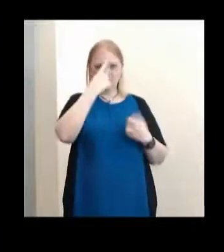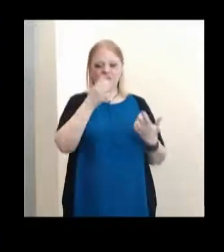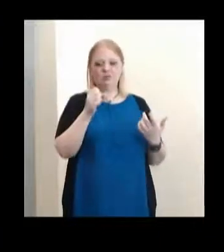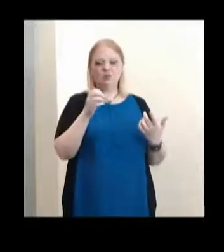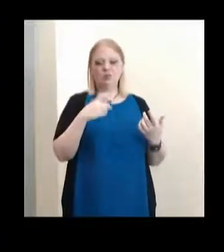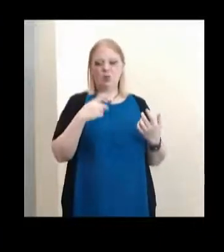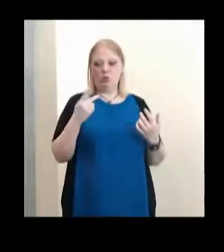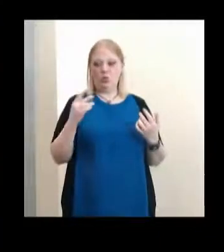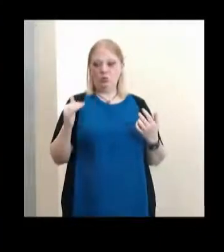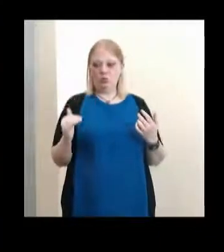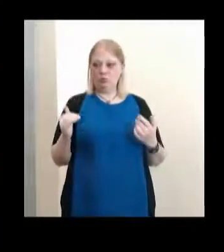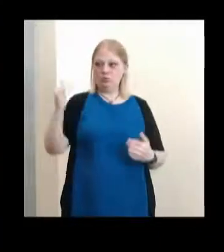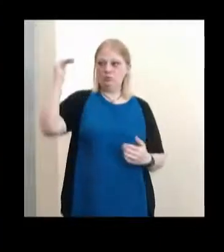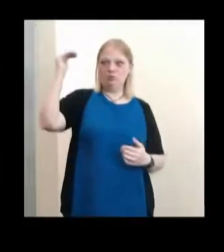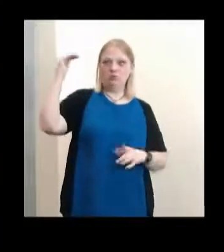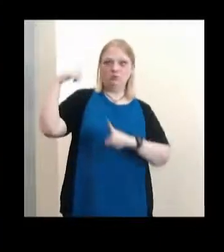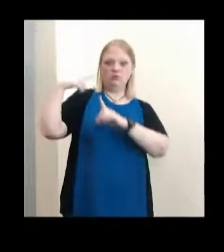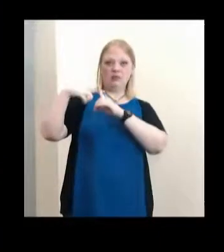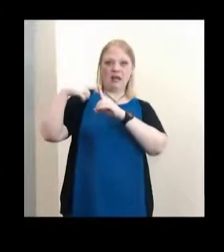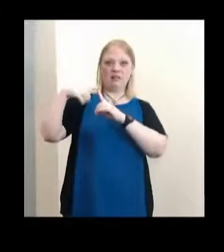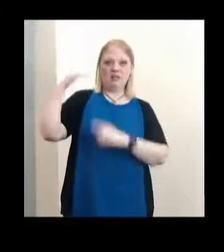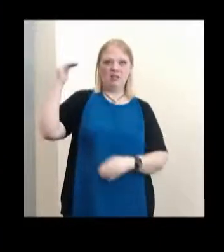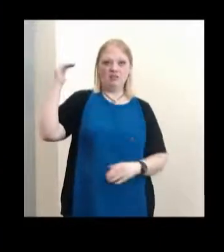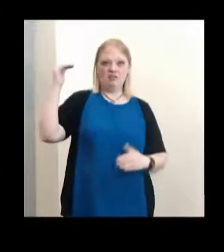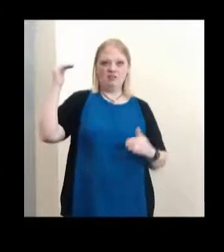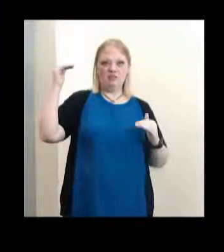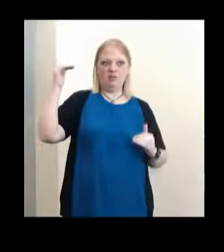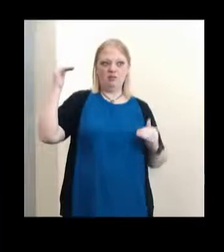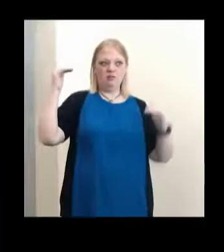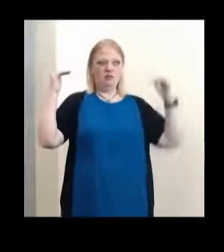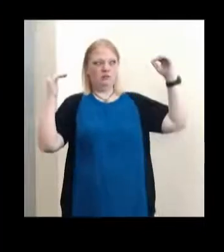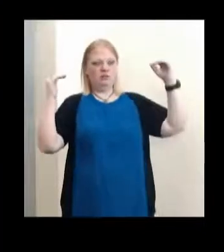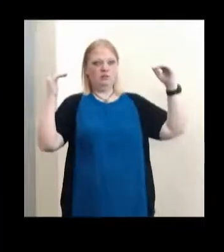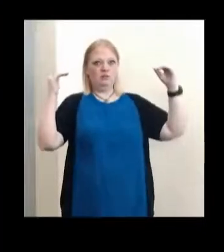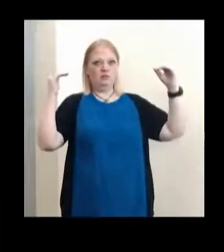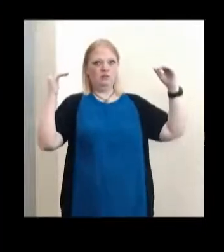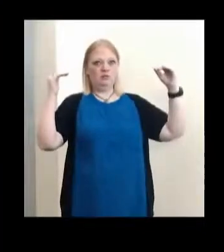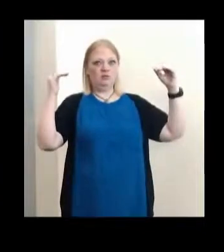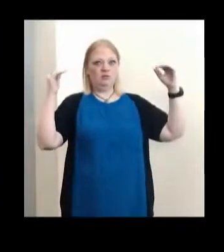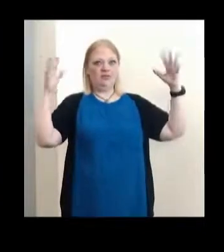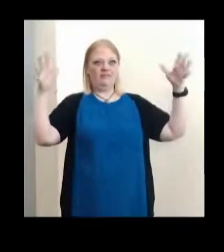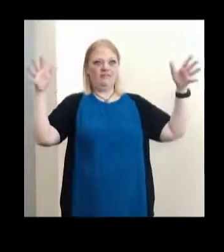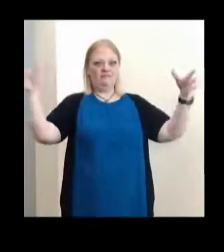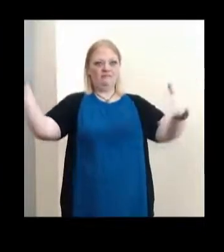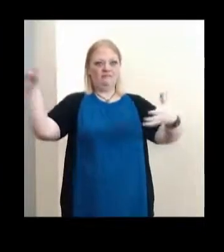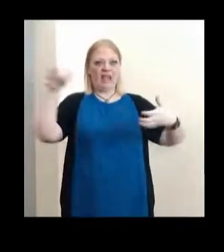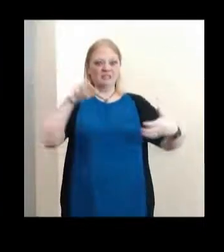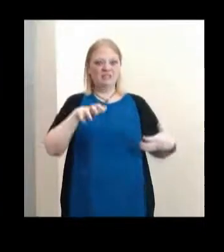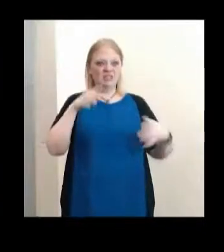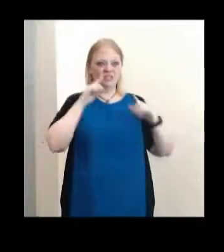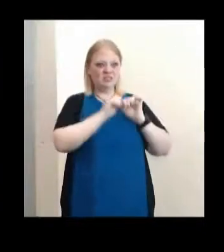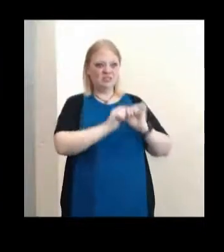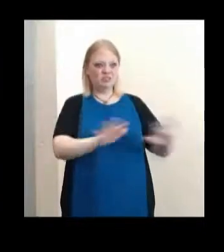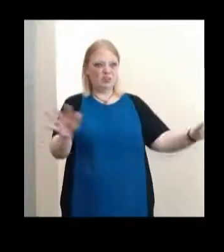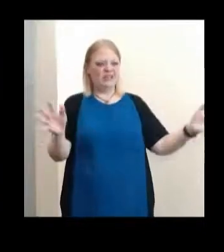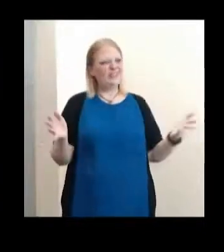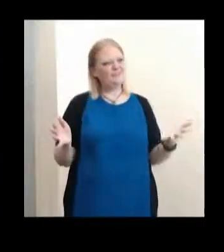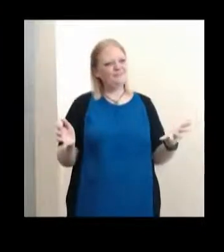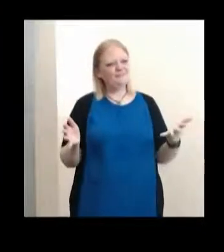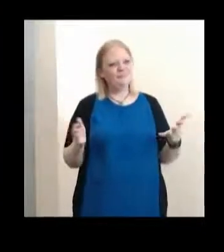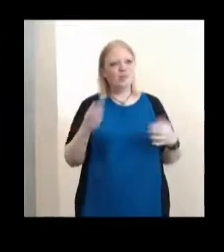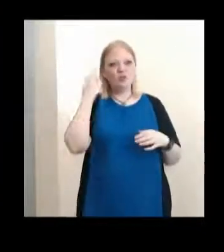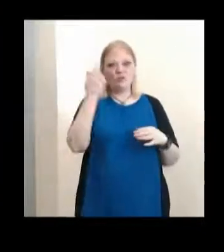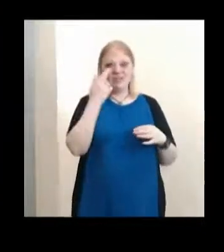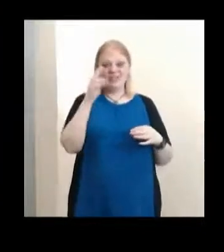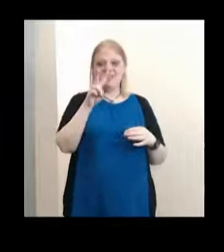a growing number of cases in Erie County, and we know that there's more transmission, and we know that the reasons are the